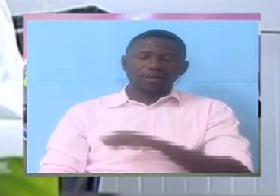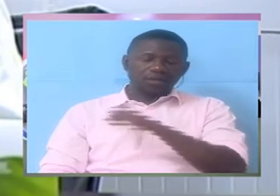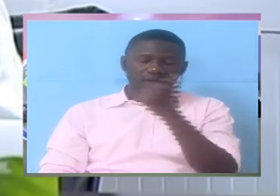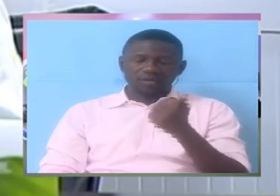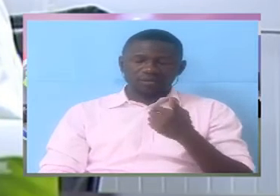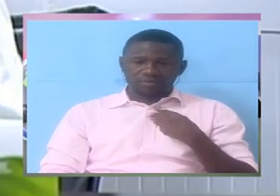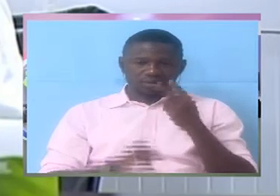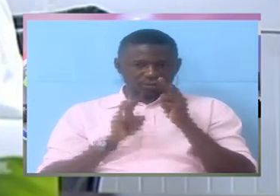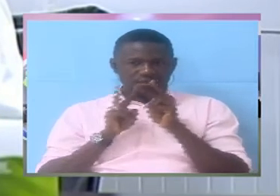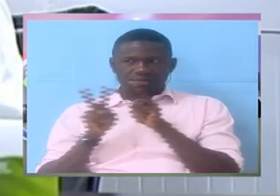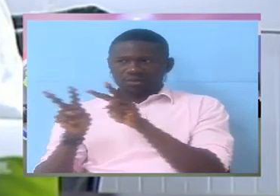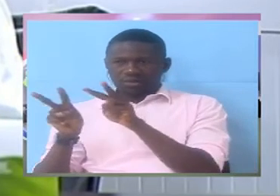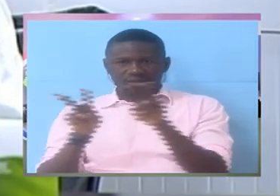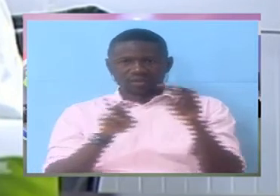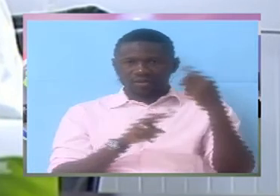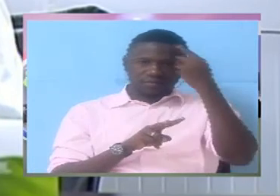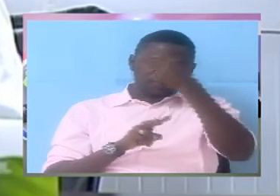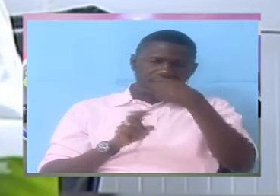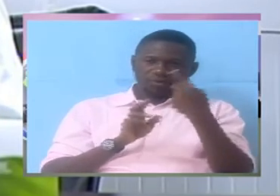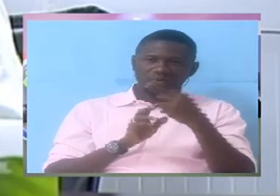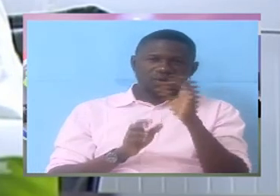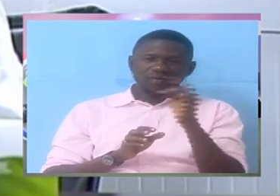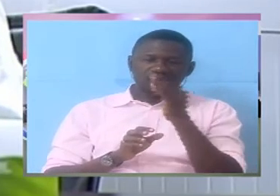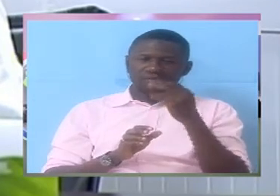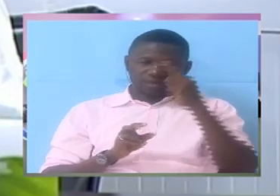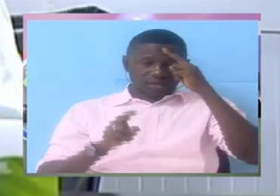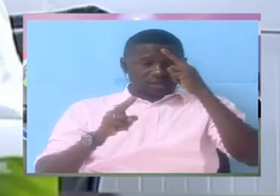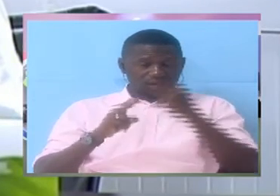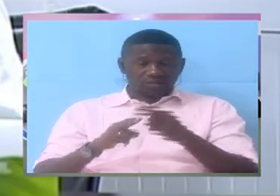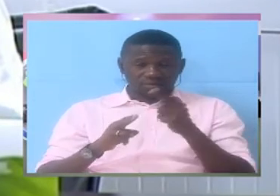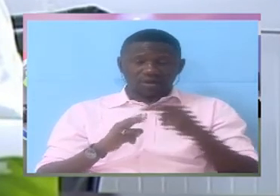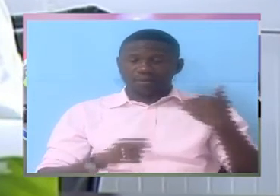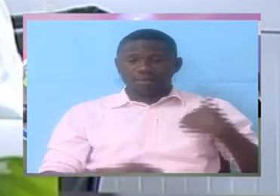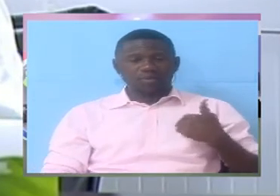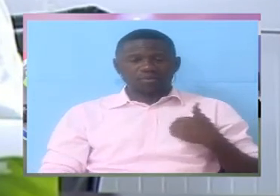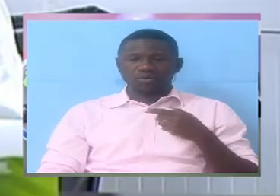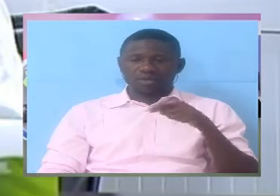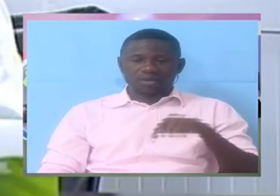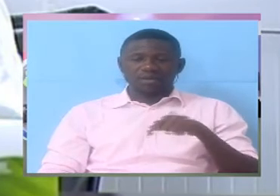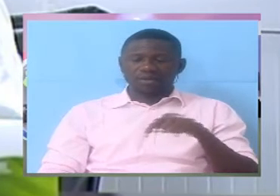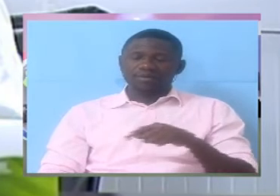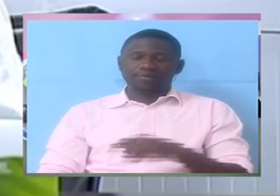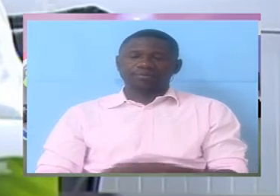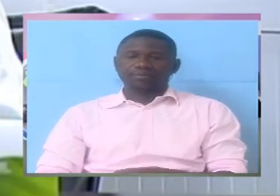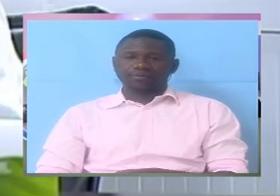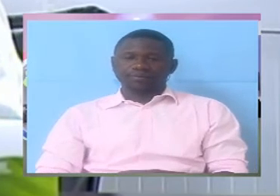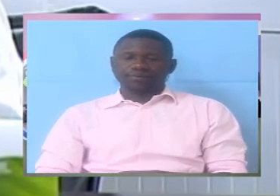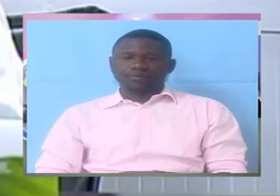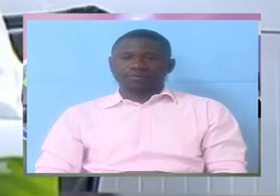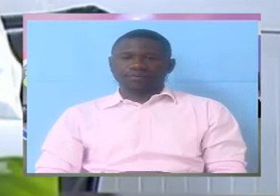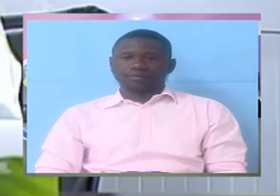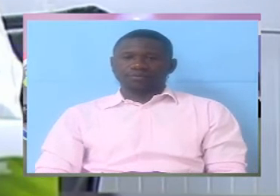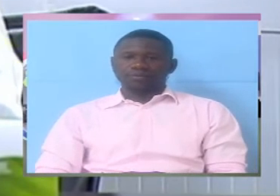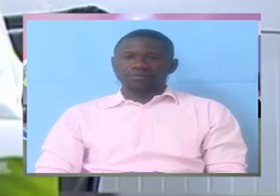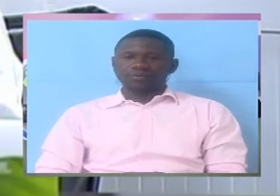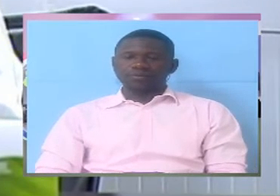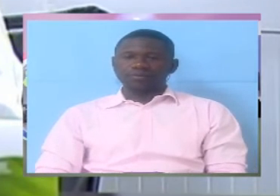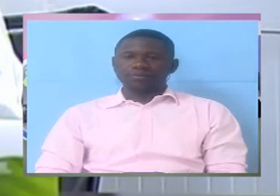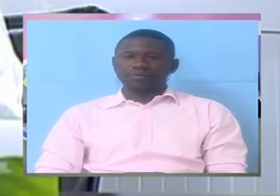I have seen faces who are very well dignified people.